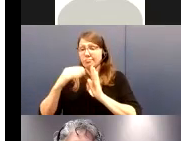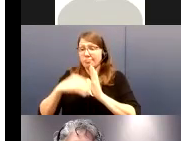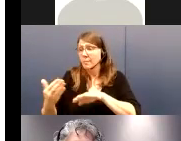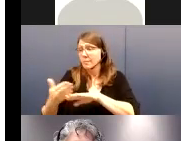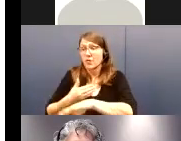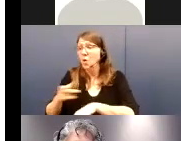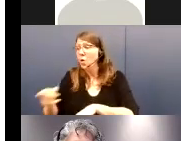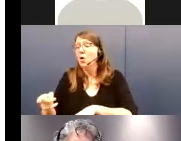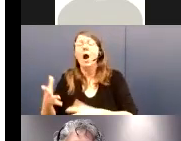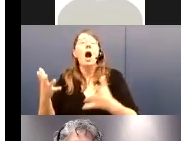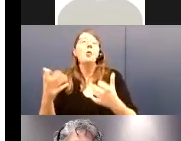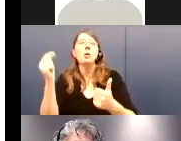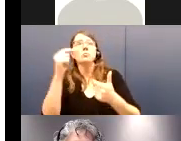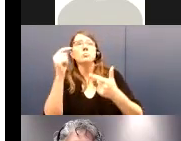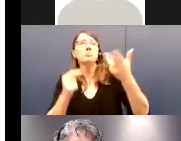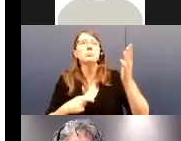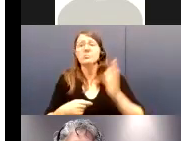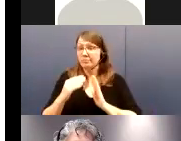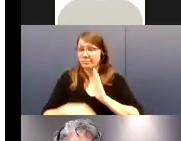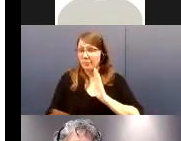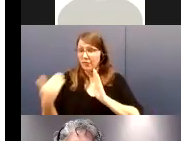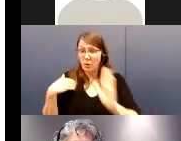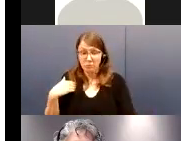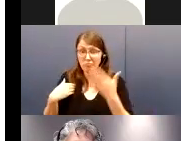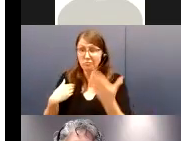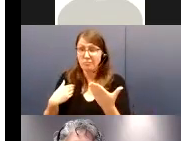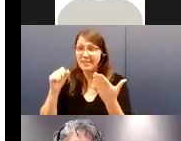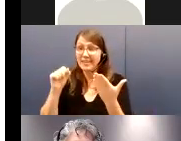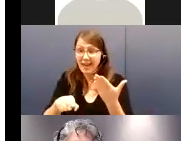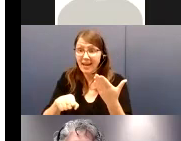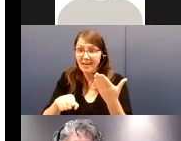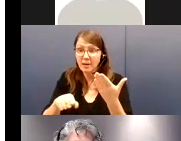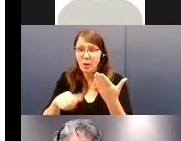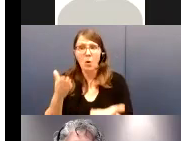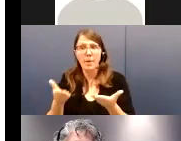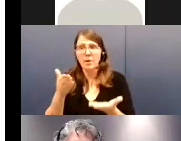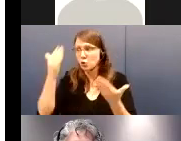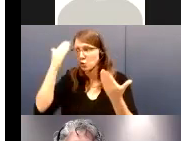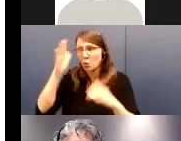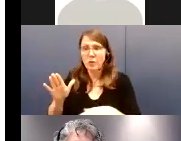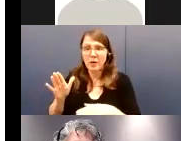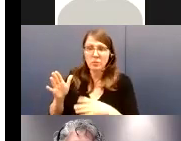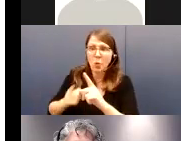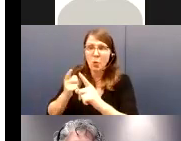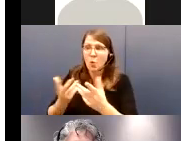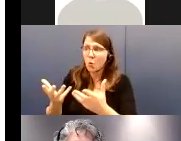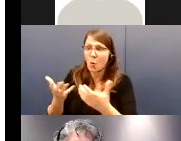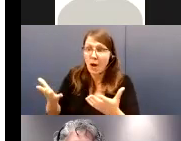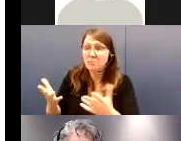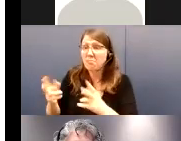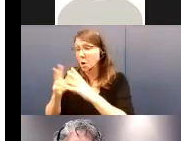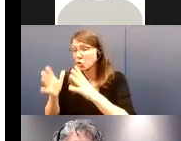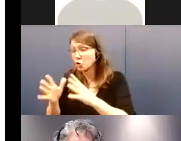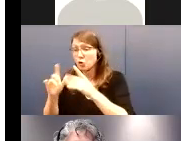now have to work together to act on them. Do we not know what they are? Do we have a partner? Do we have a friend? Do we have a